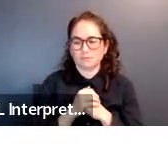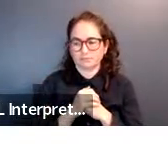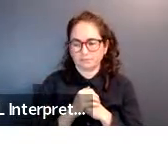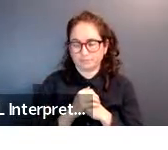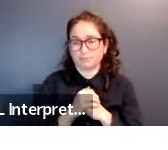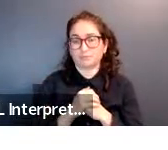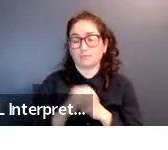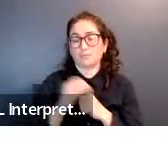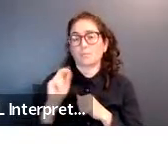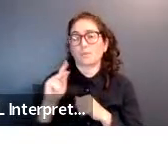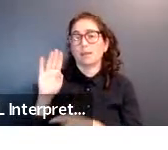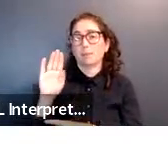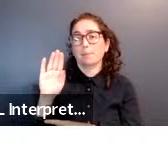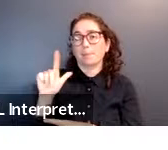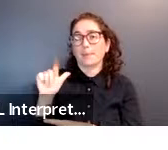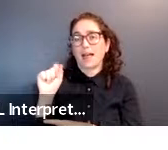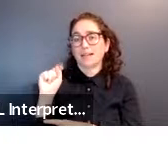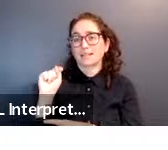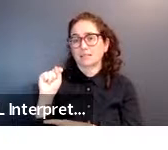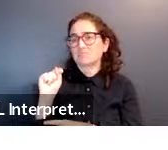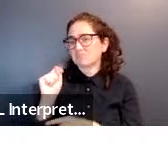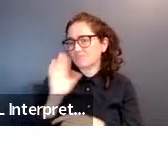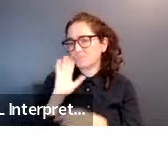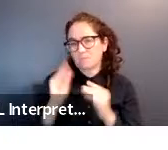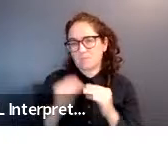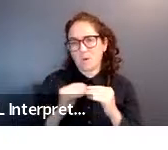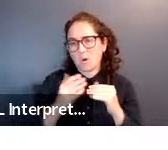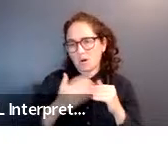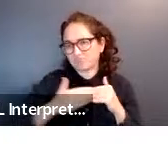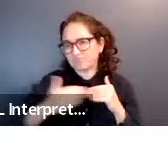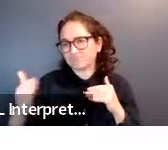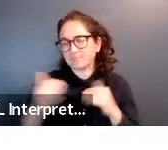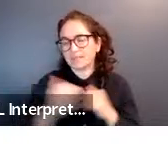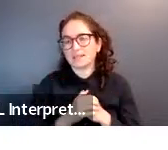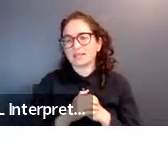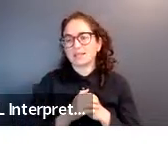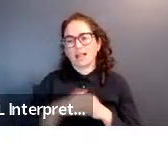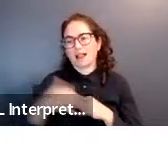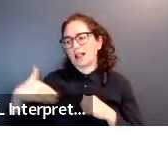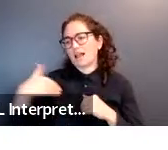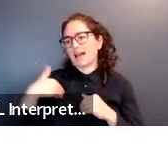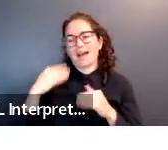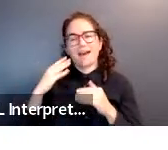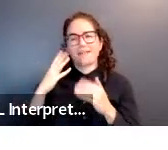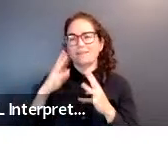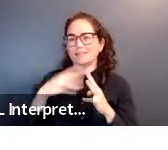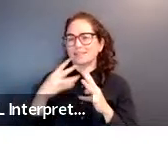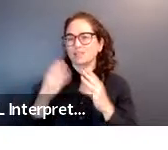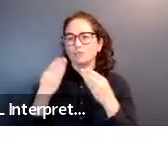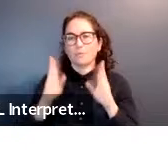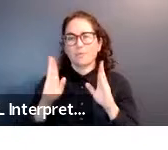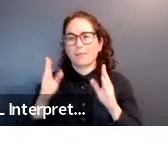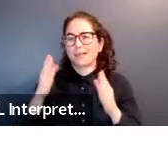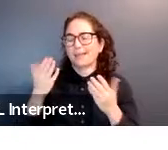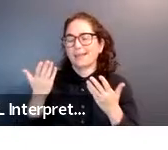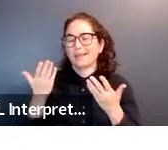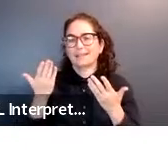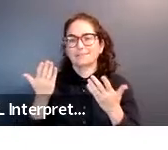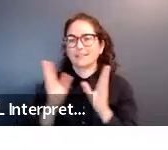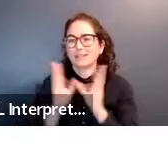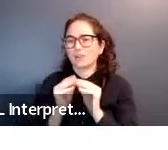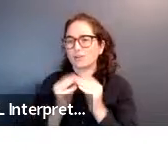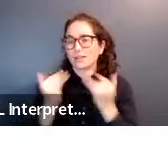So BLAST, there's more to come, and we don't have a scheduled public hearing at the moment, but we will surely